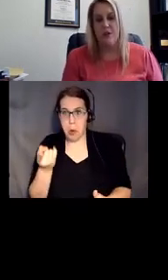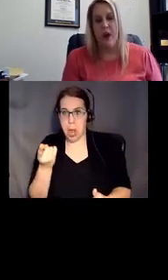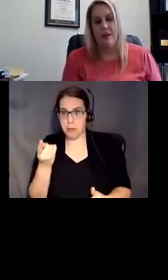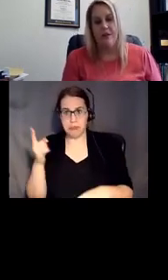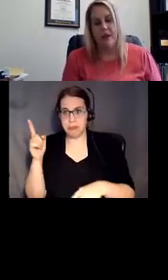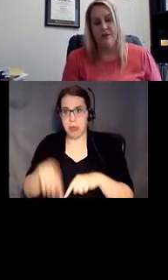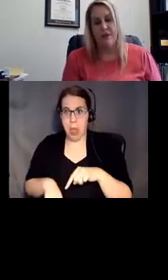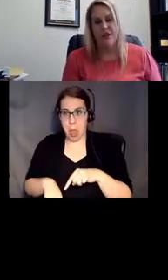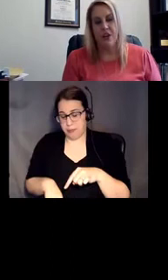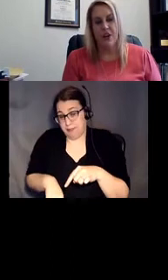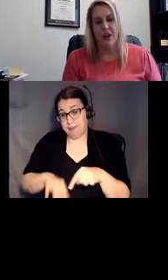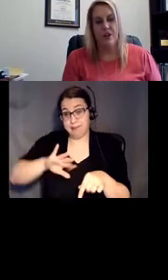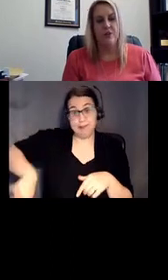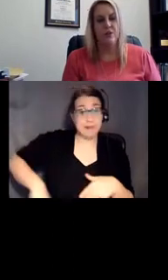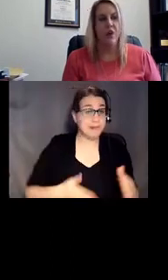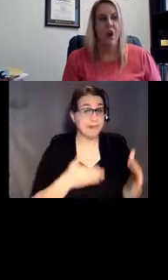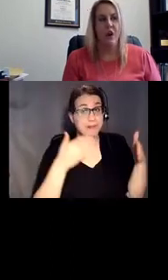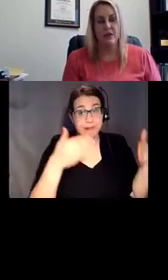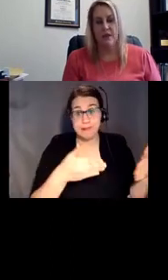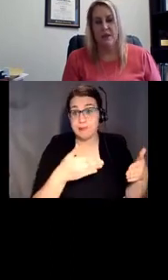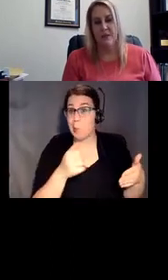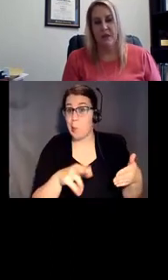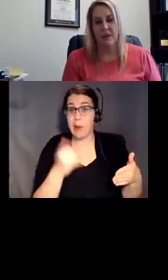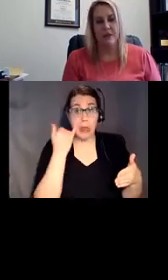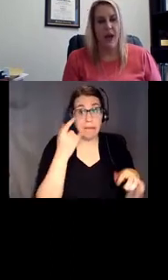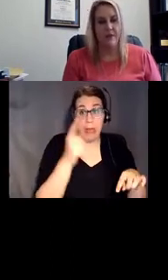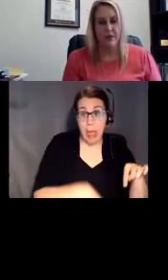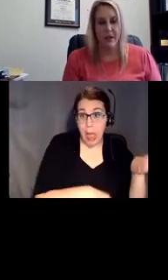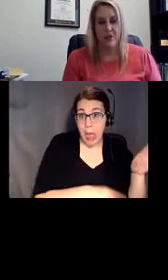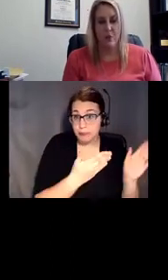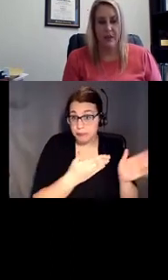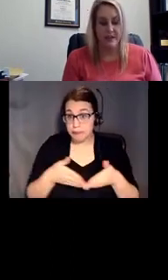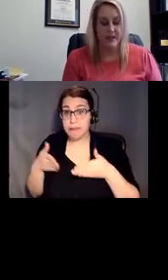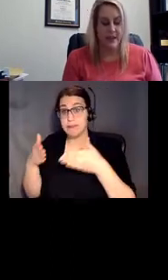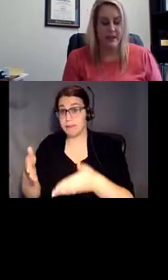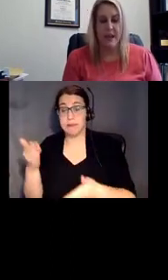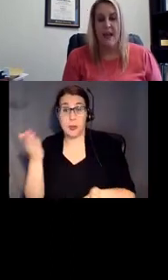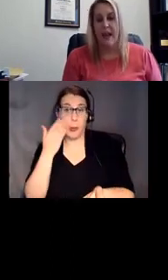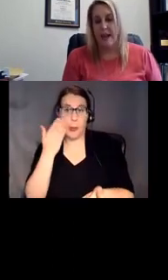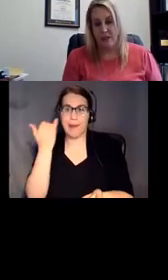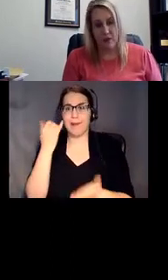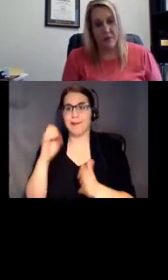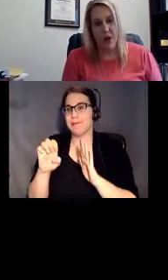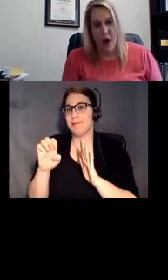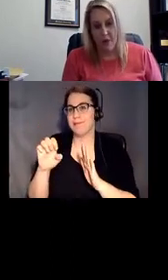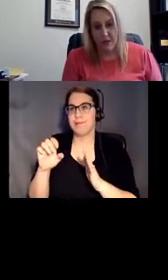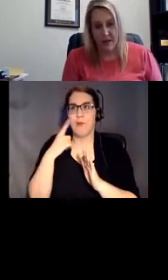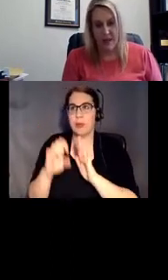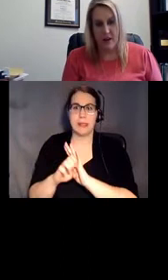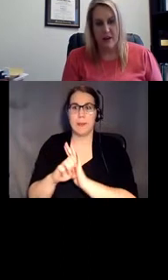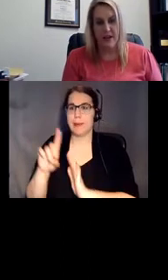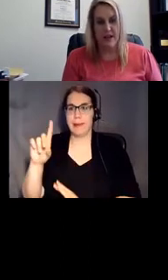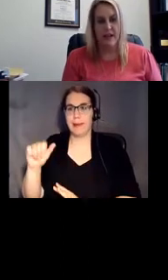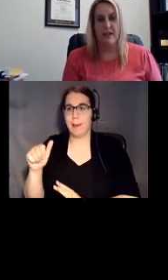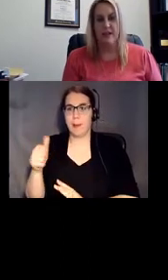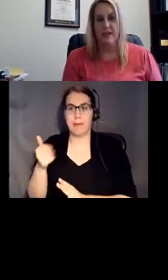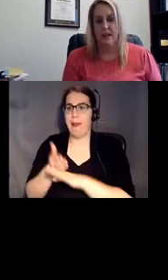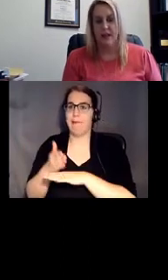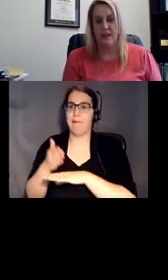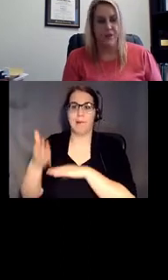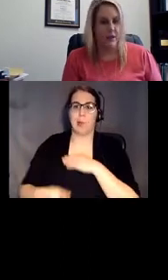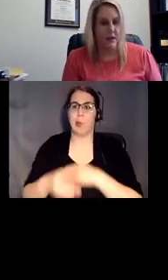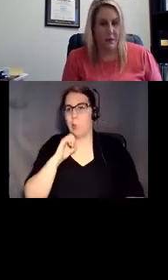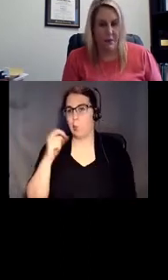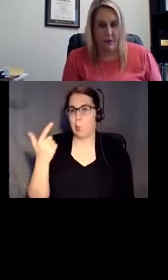So if you have a beneficiary whose onset of disability was after age 26, it's going to be obvious that their need